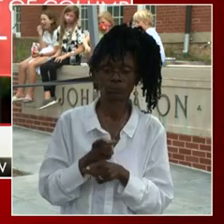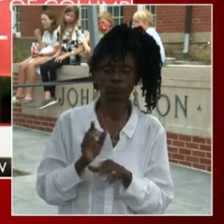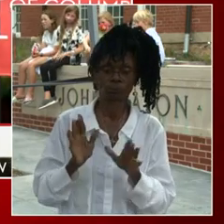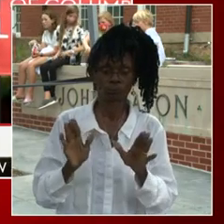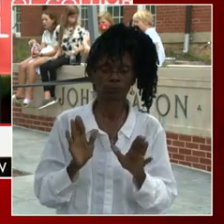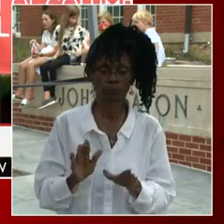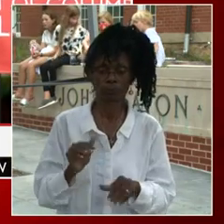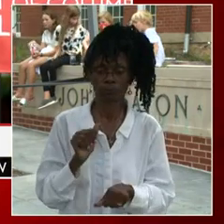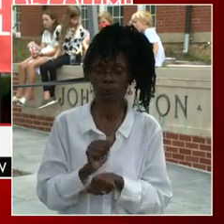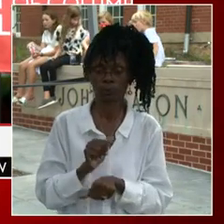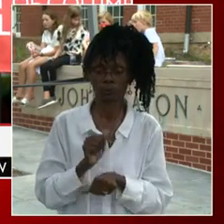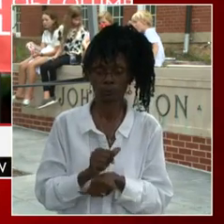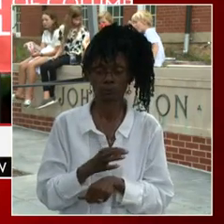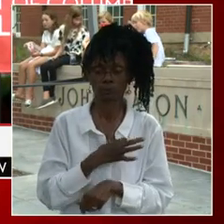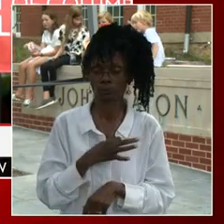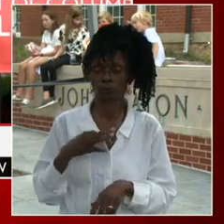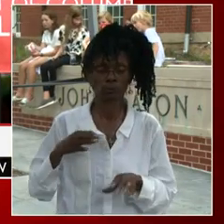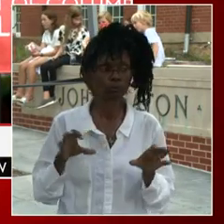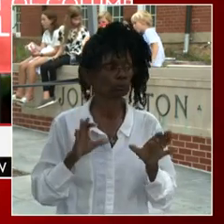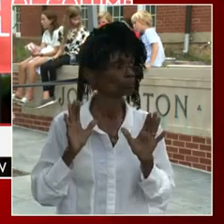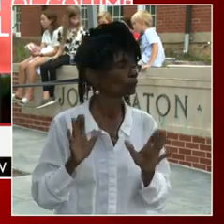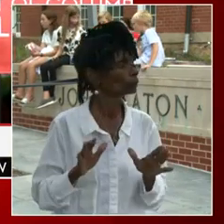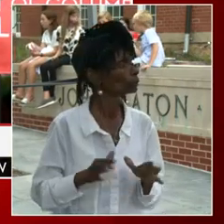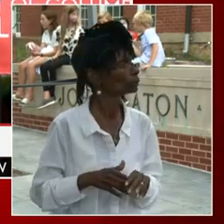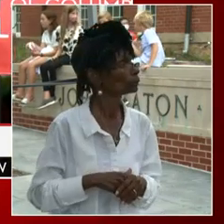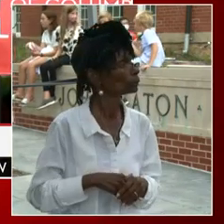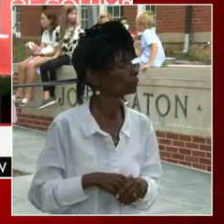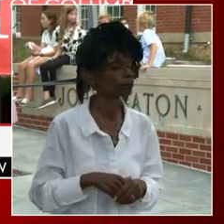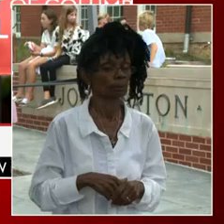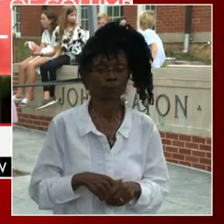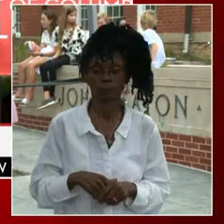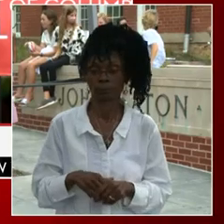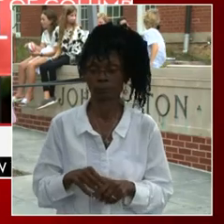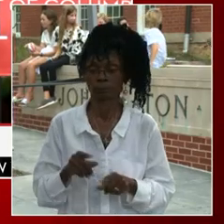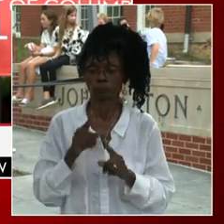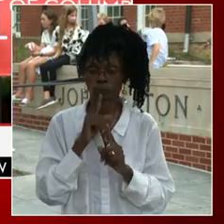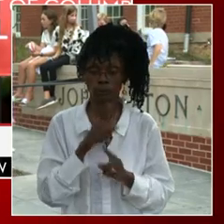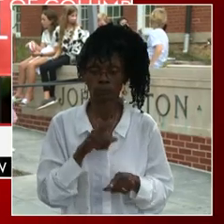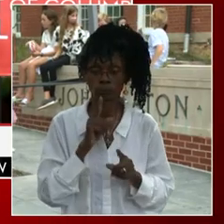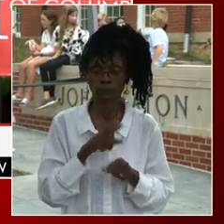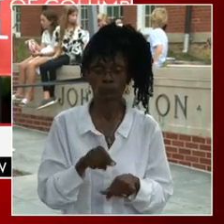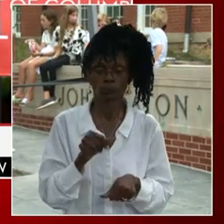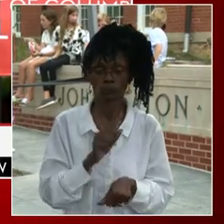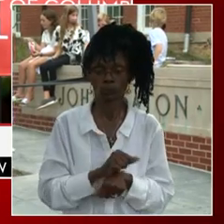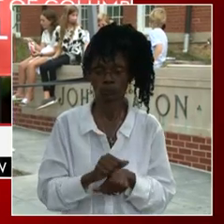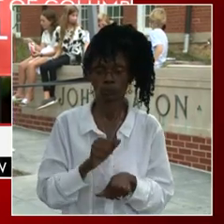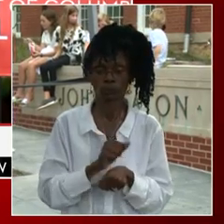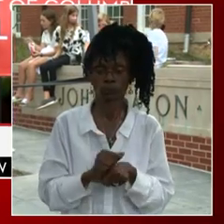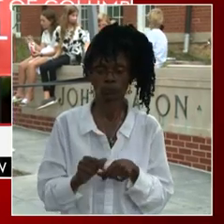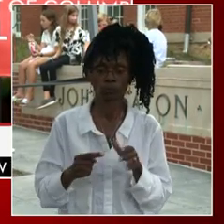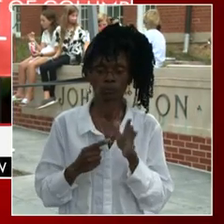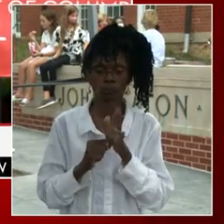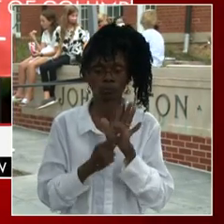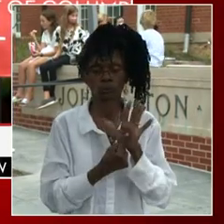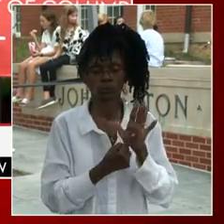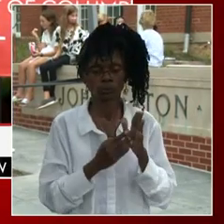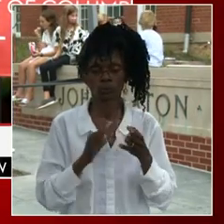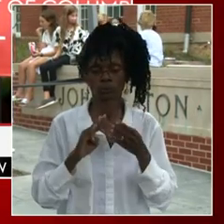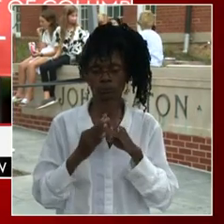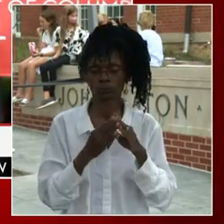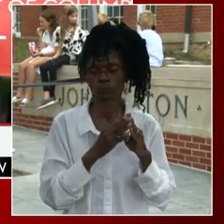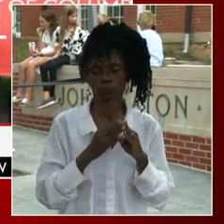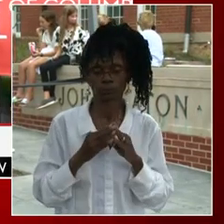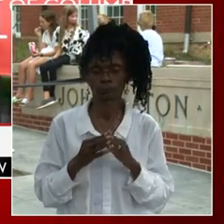shown that we can be nimble, we've shown that we can be responsive, and we've shown that we're committed. And that commitment is leading us